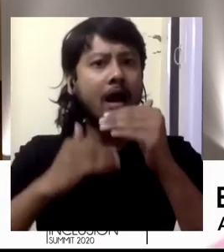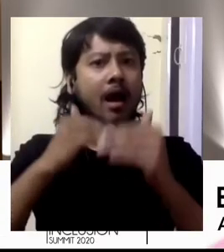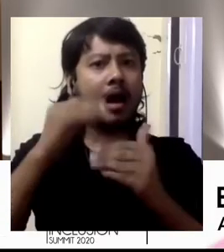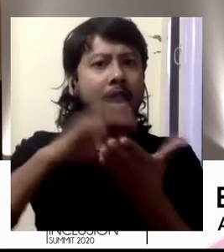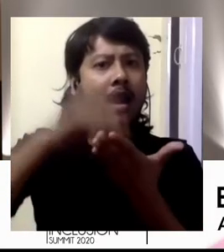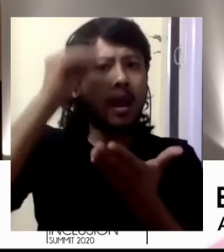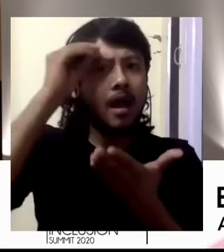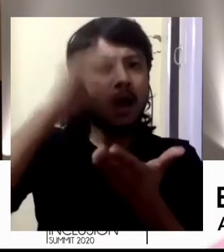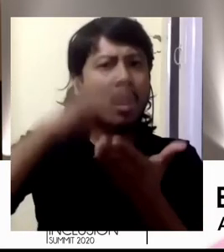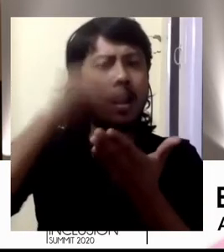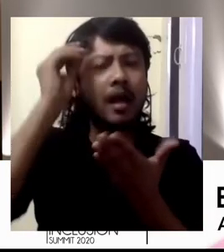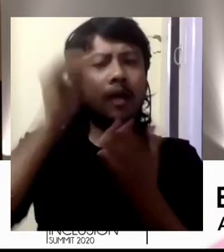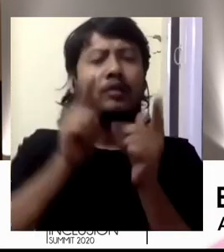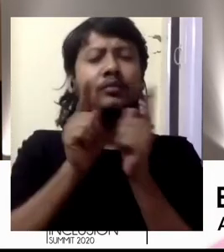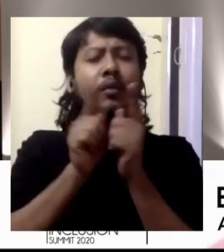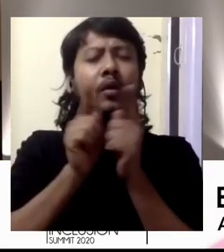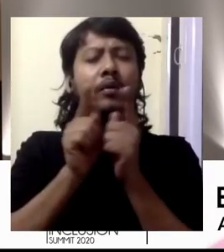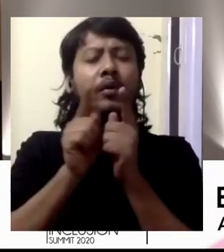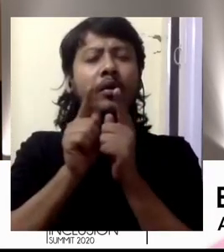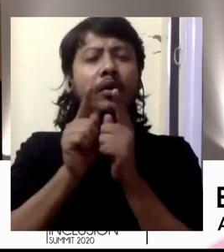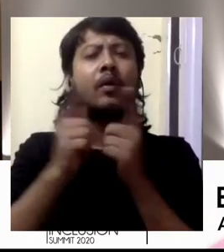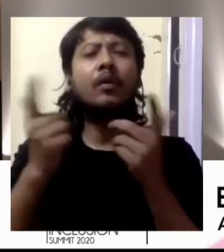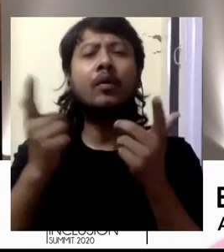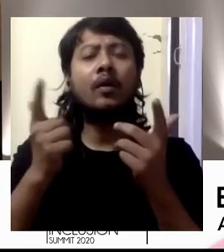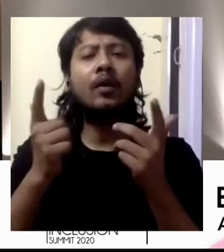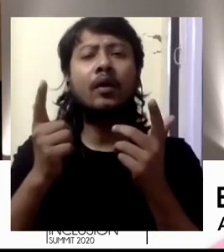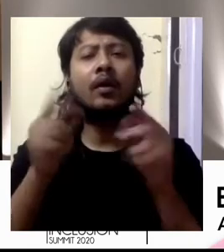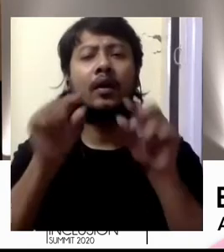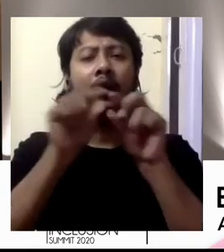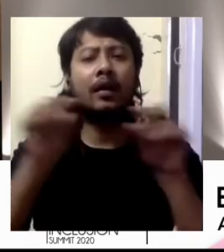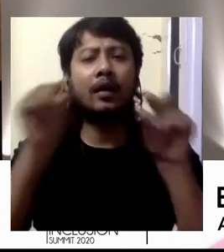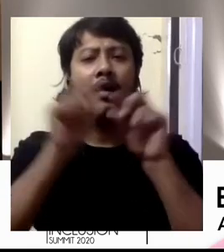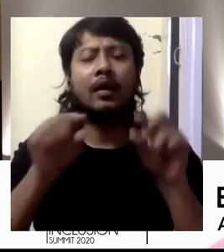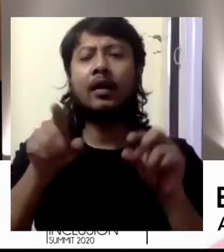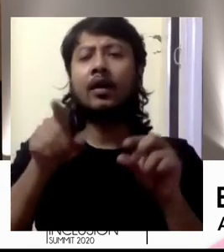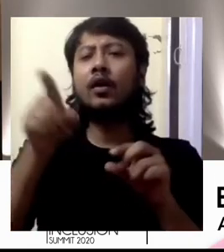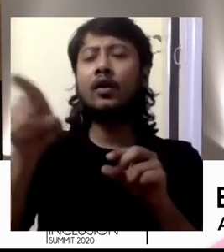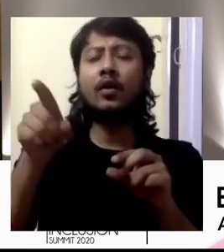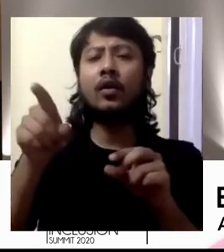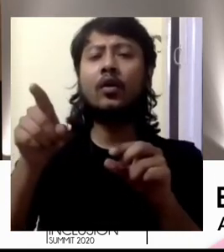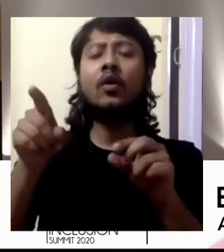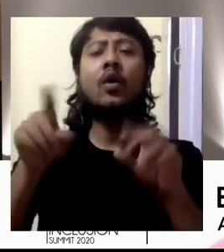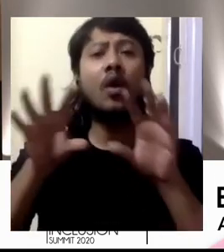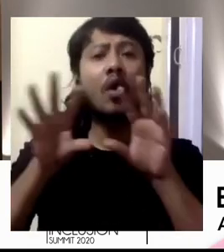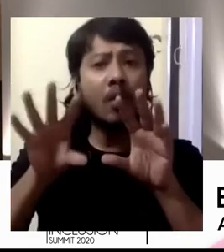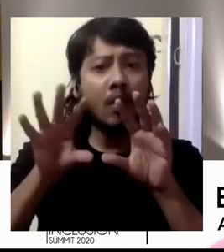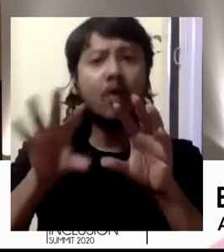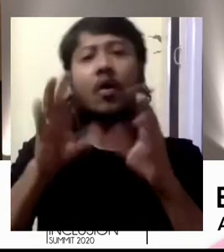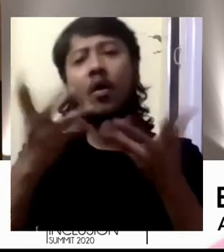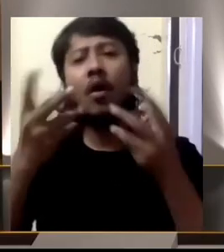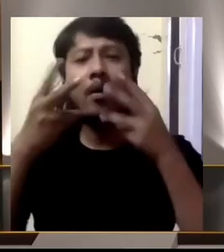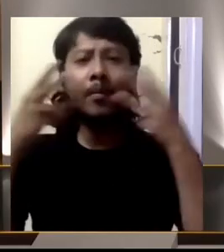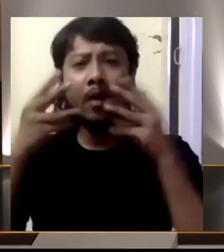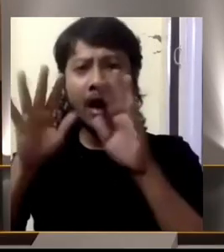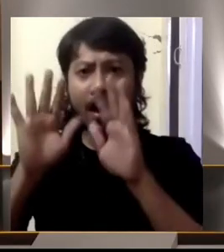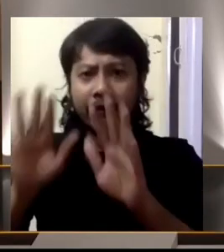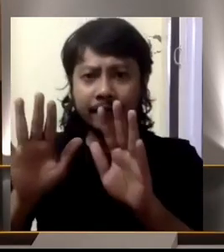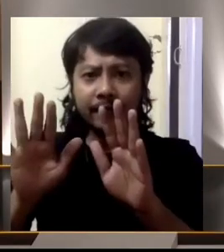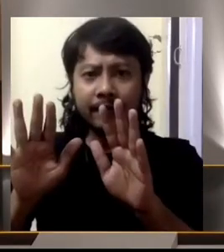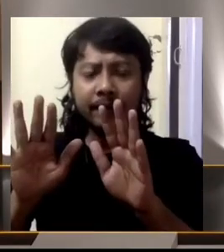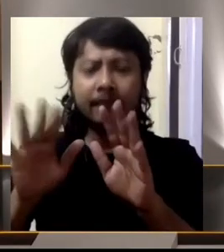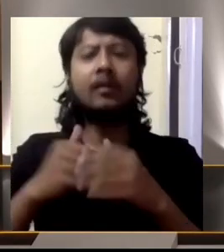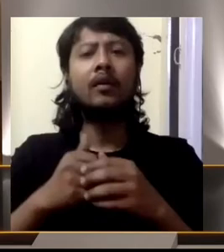like, ¿Tienes una mascota? Do you have a pet? ¿Dónde está tu casa? Where's your